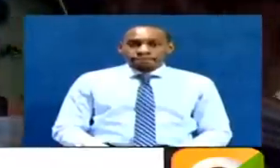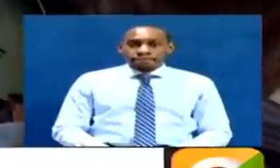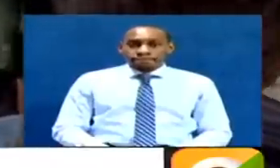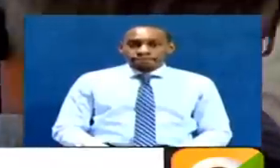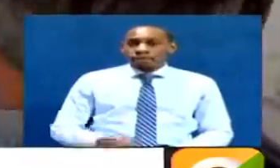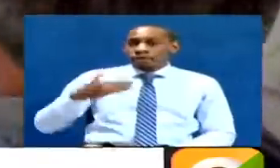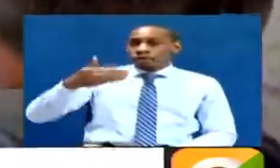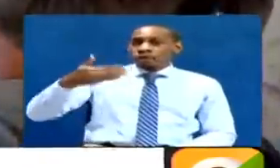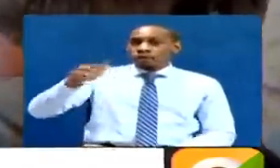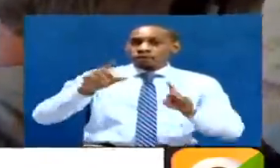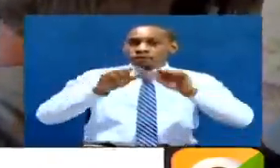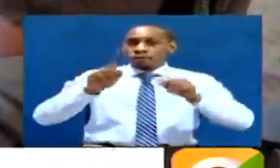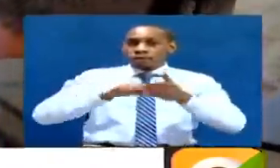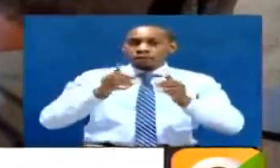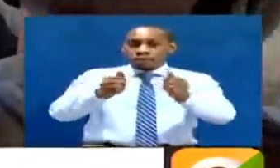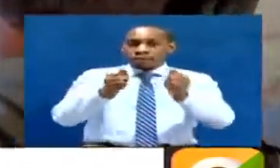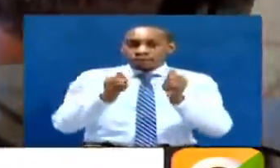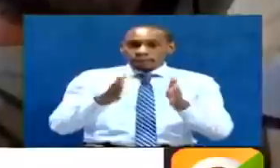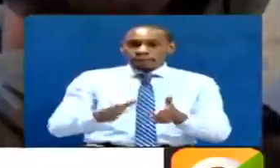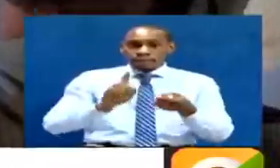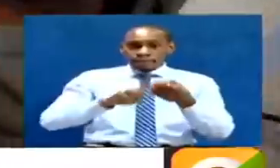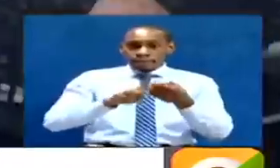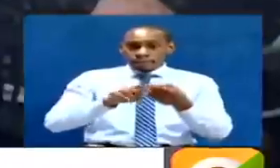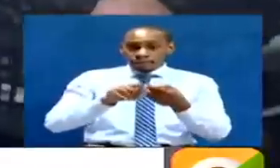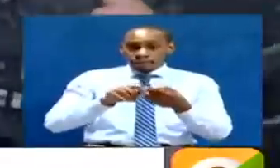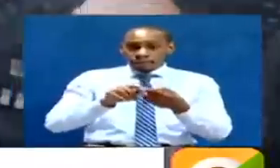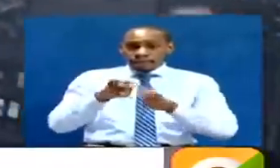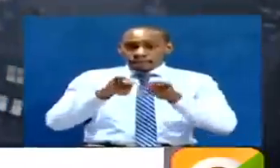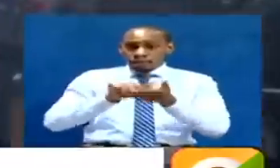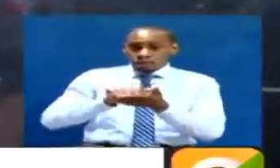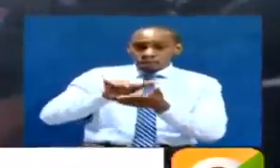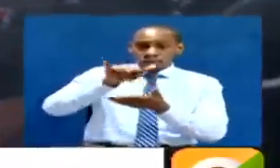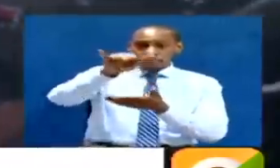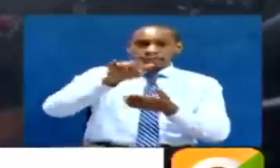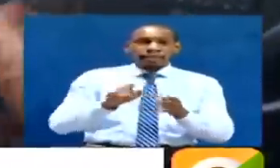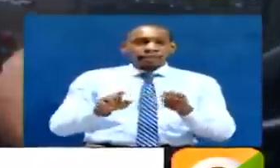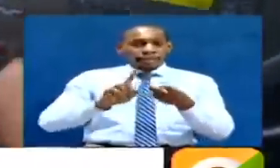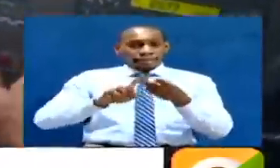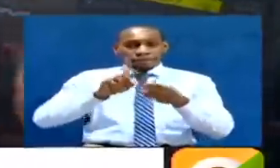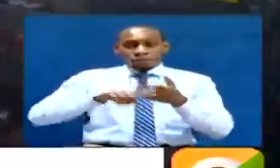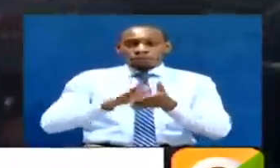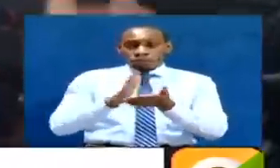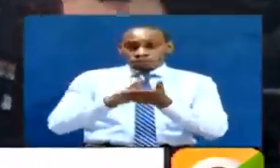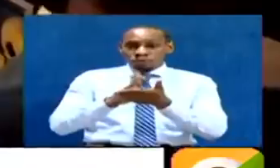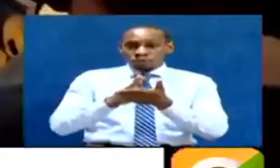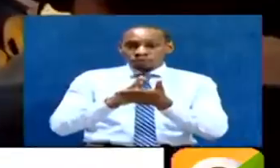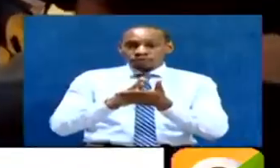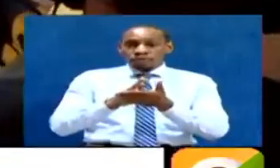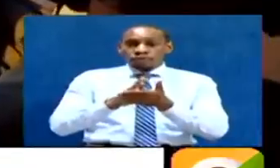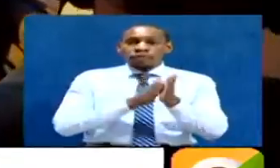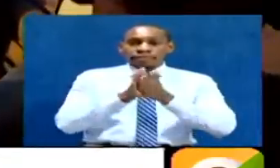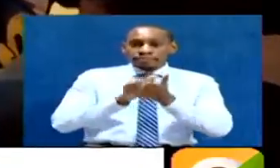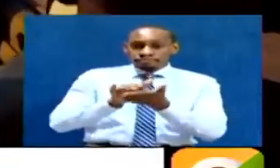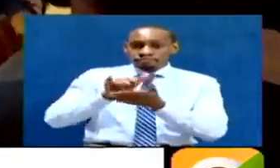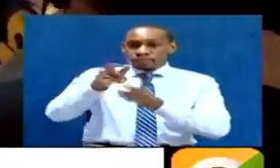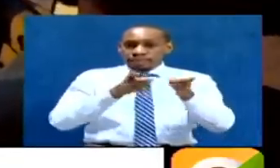It is often said that a pilot isn't just an aviator, but also an artist in love with flight.